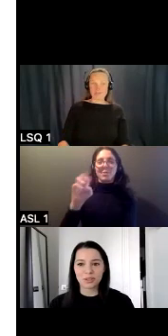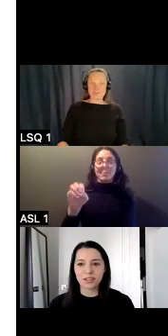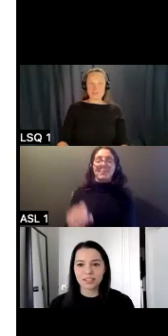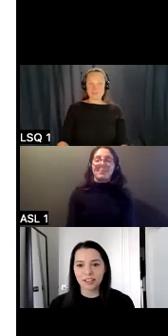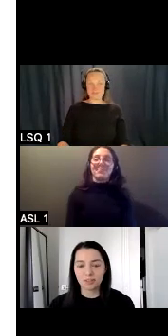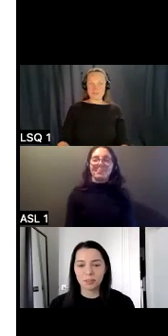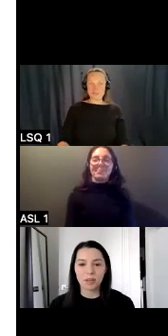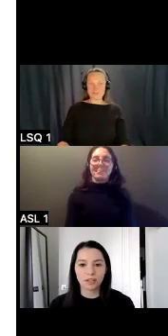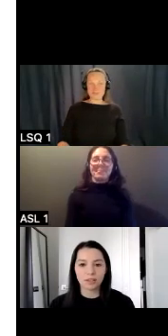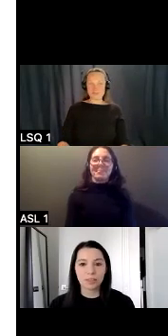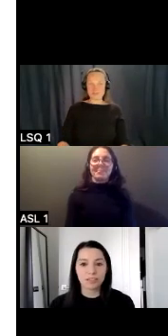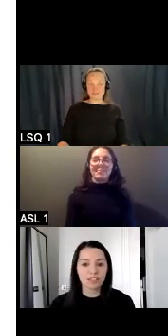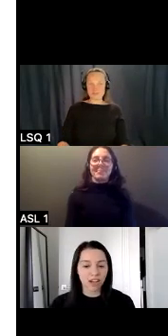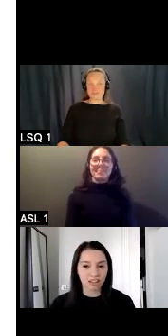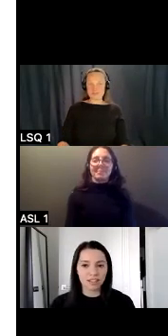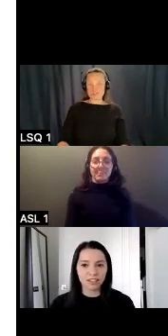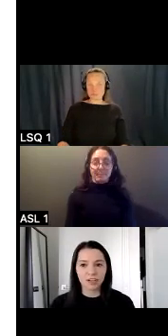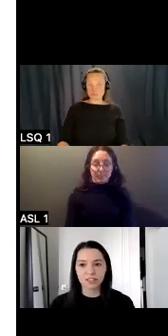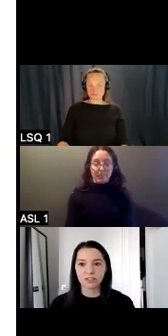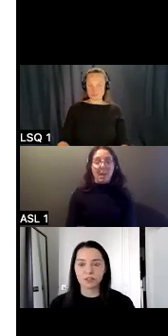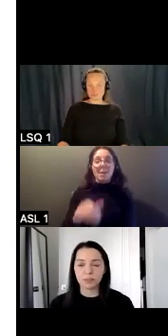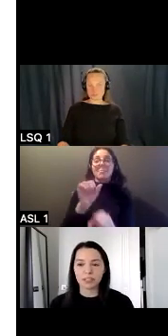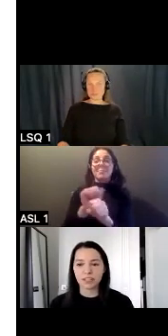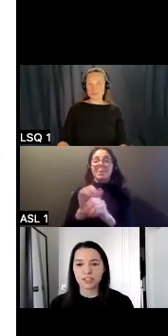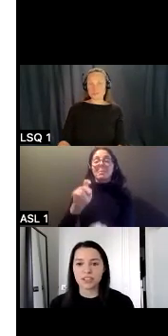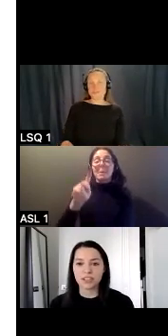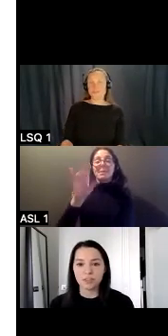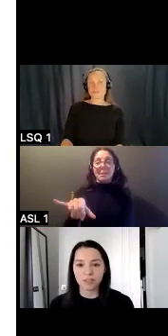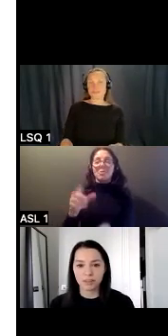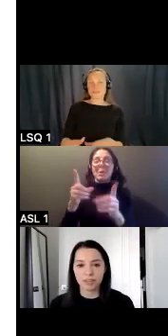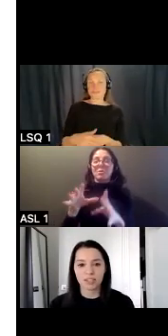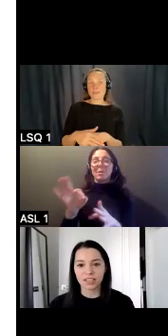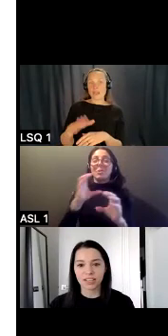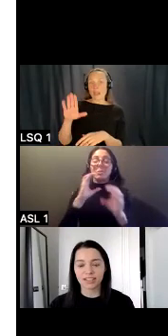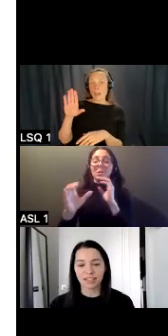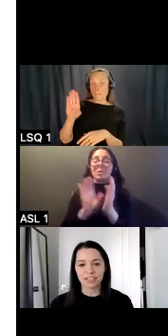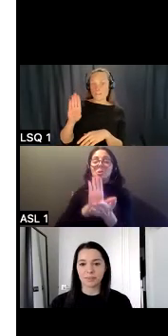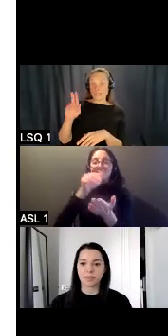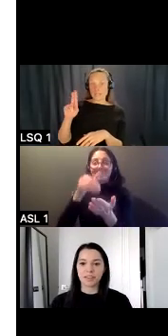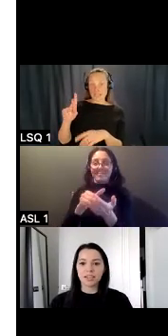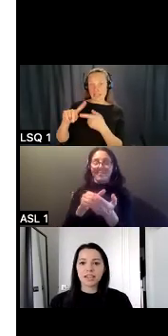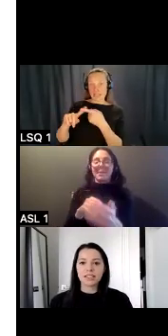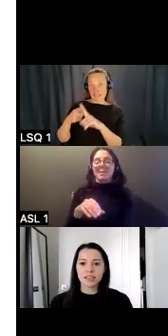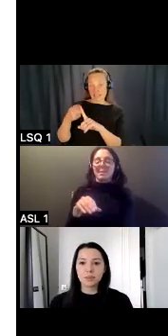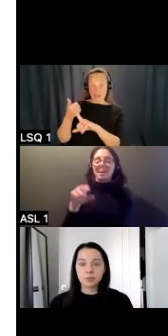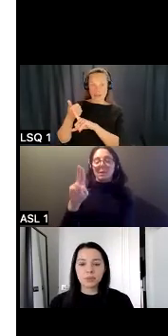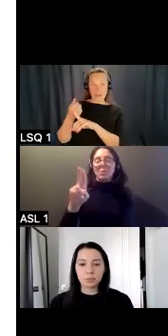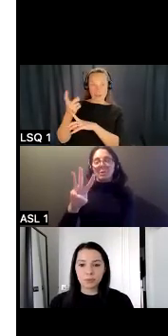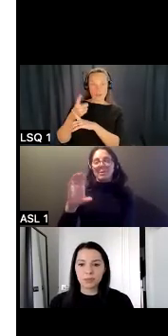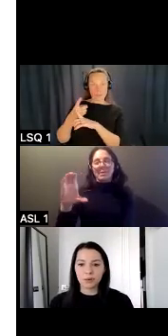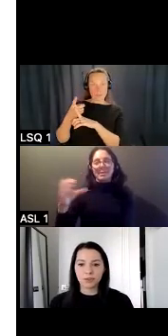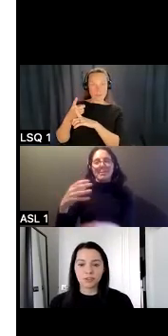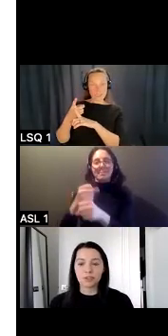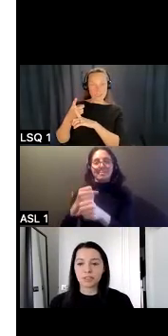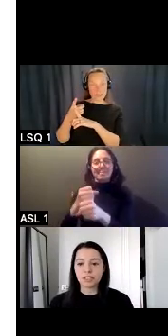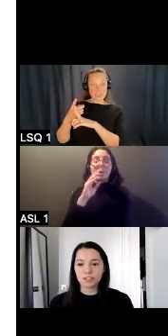you'll also hear today from our colleague Betsy Challey, Director of Communications at United Way Centraide Canada. Today we will be